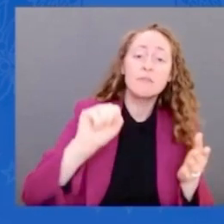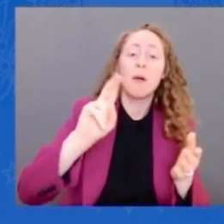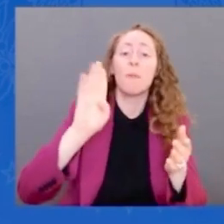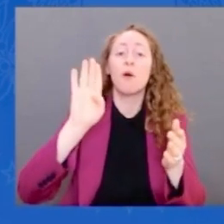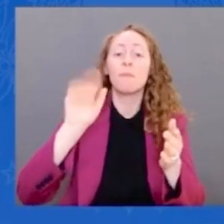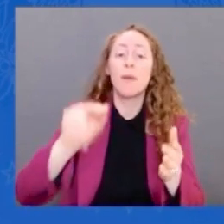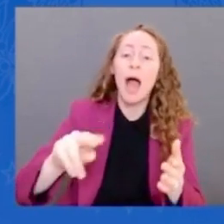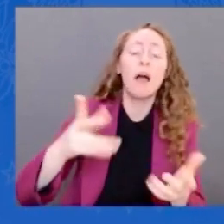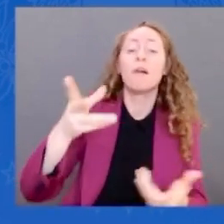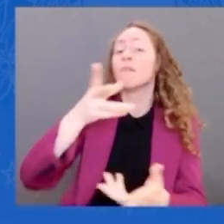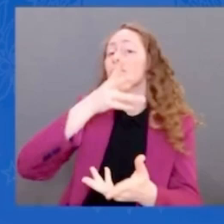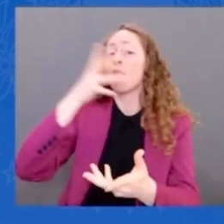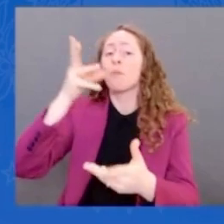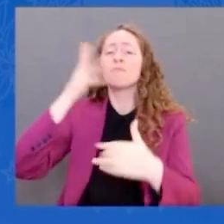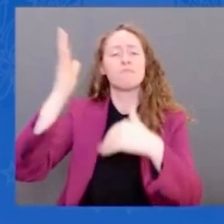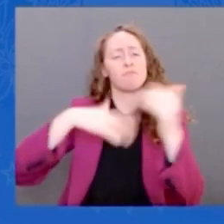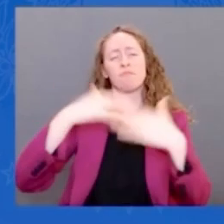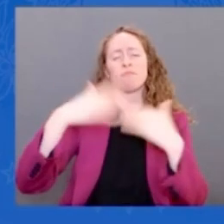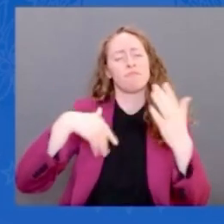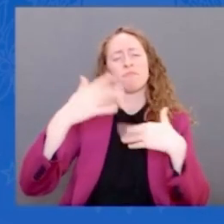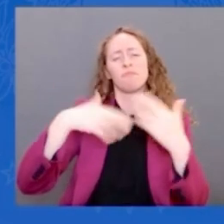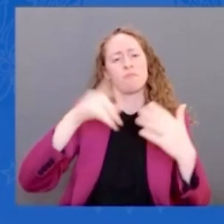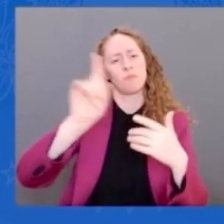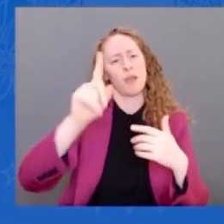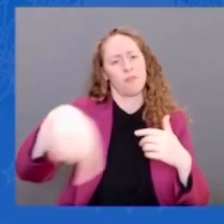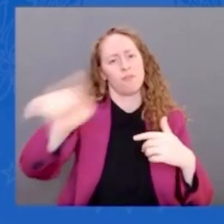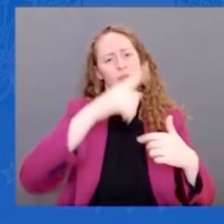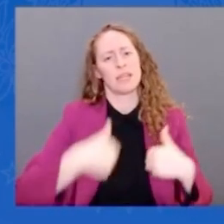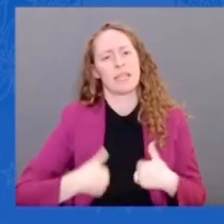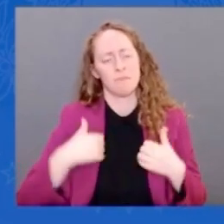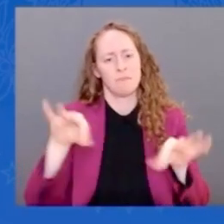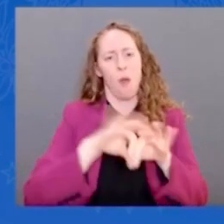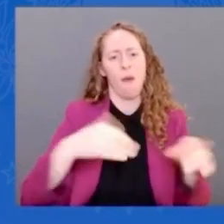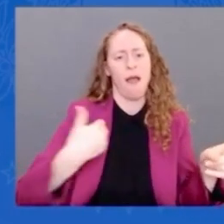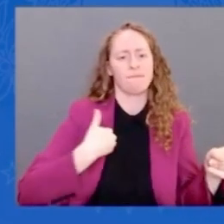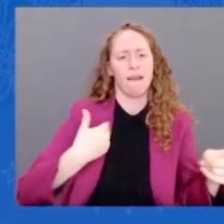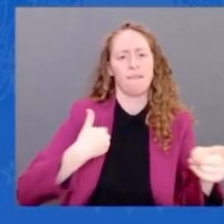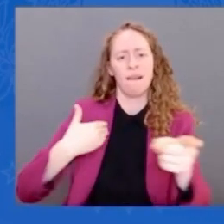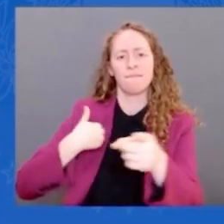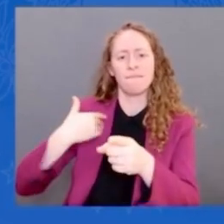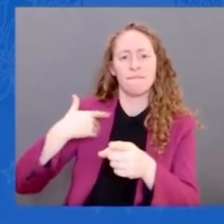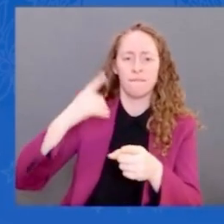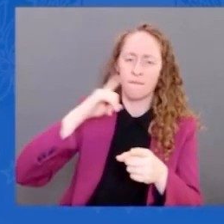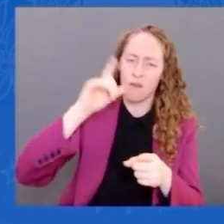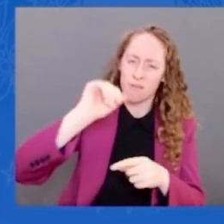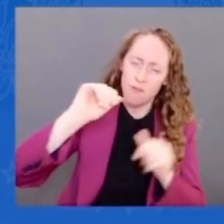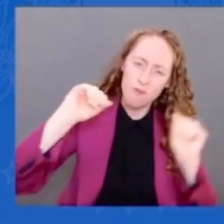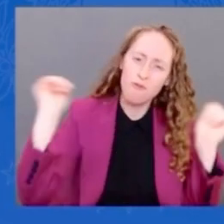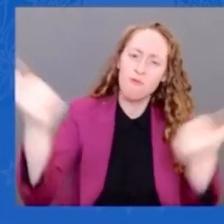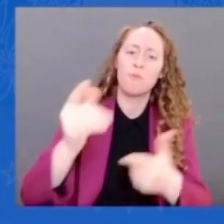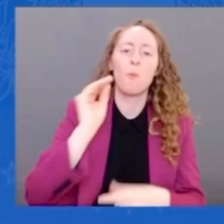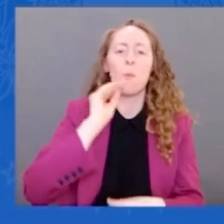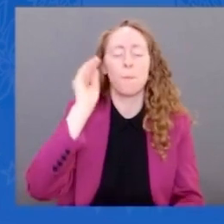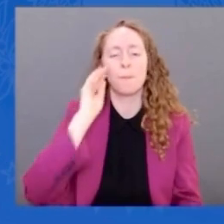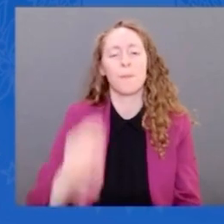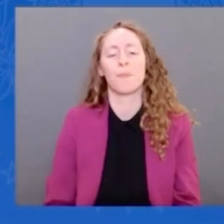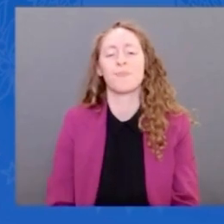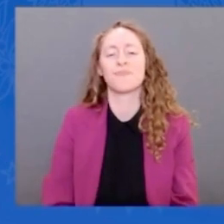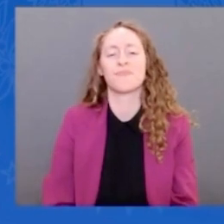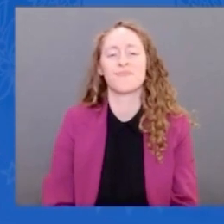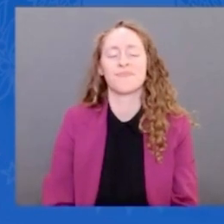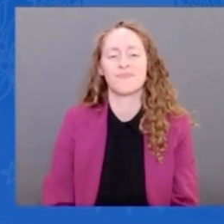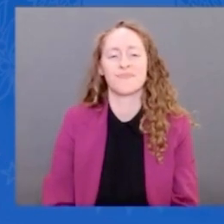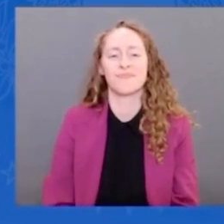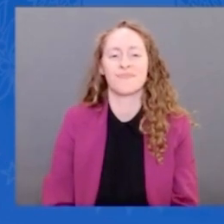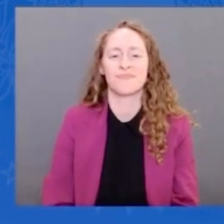So every household in America can get connected. By expanding access, it's only part of the